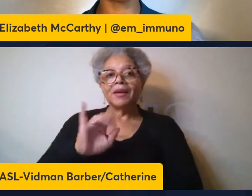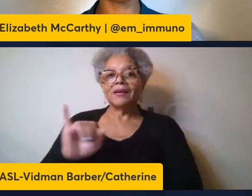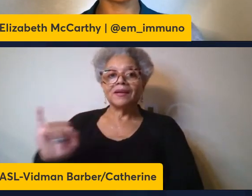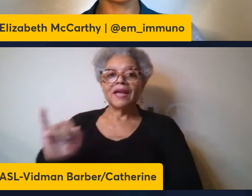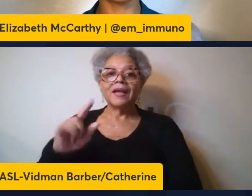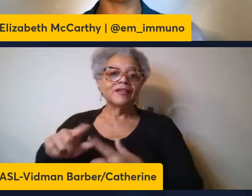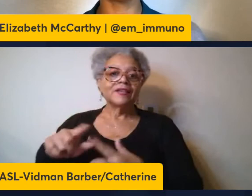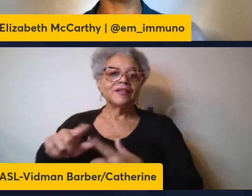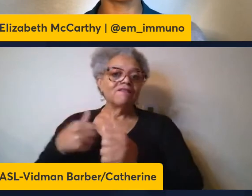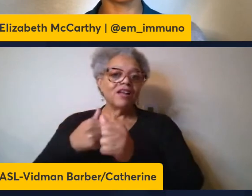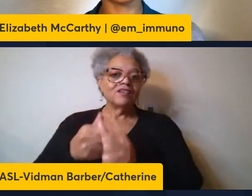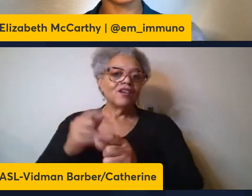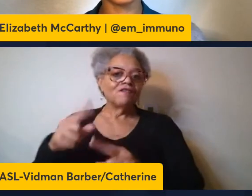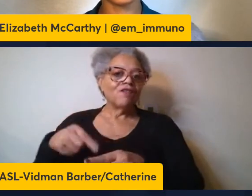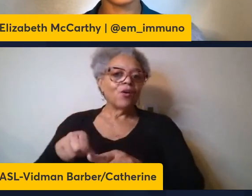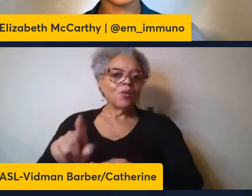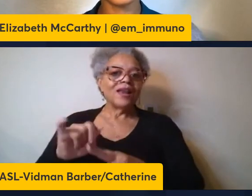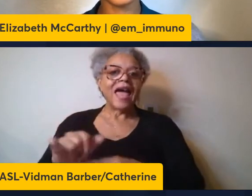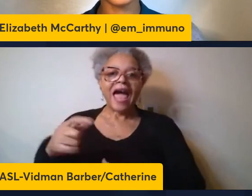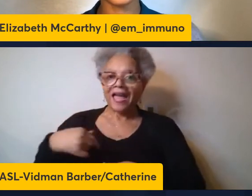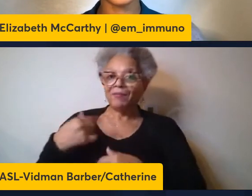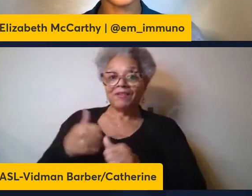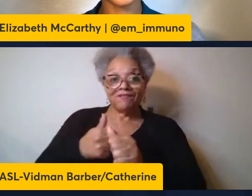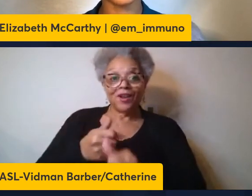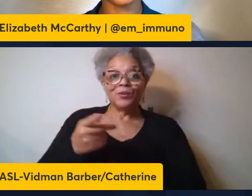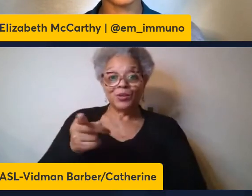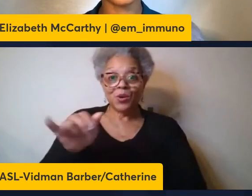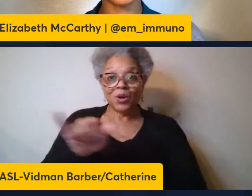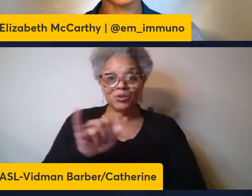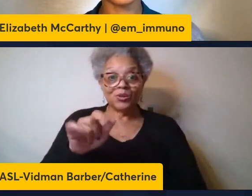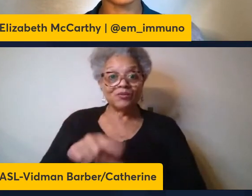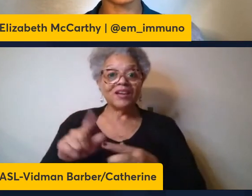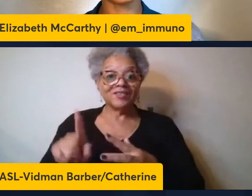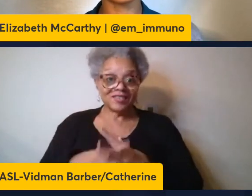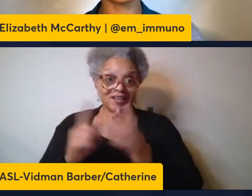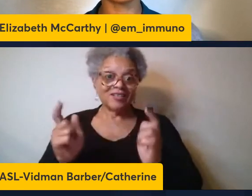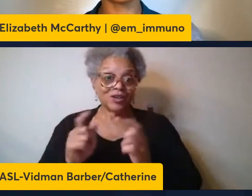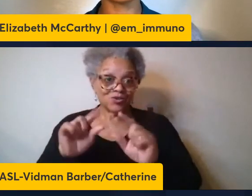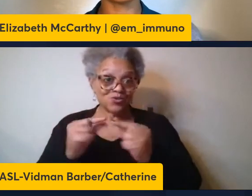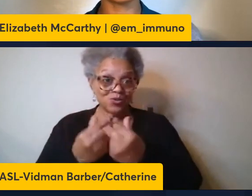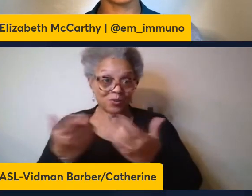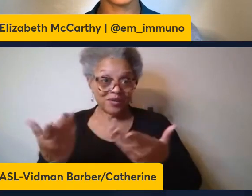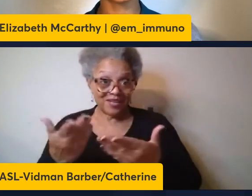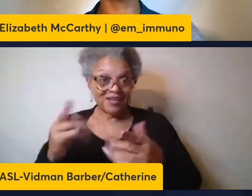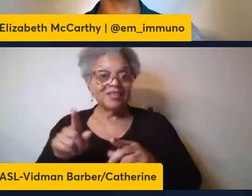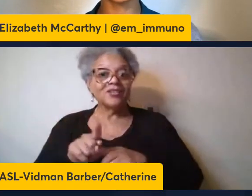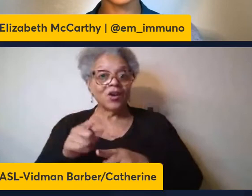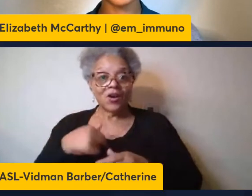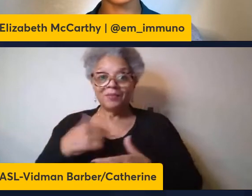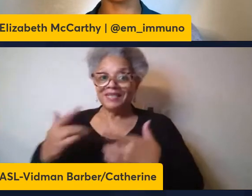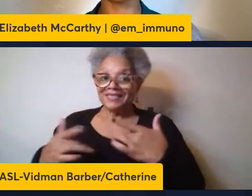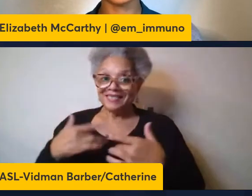while. I've been following you guys too, and you're starting your group as well, Joel, so don't undersell that either.